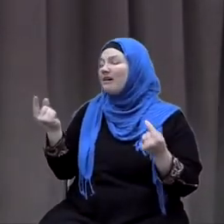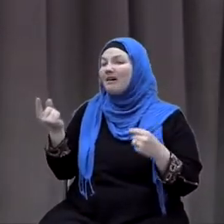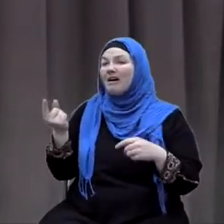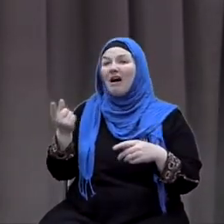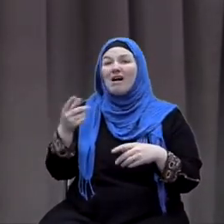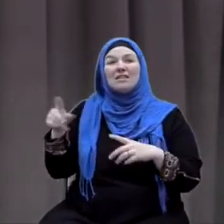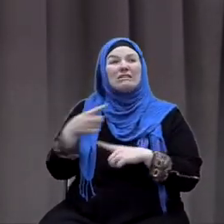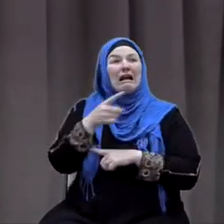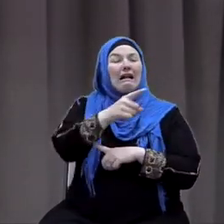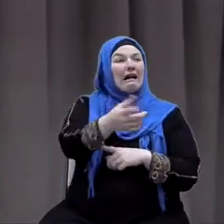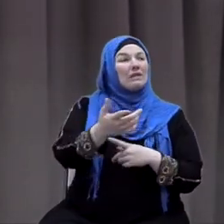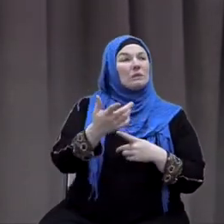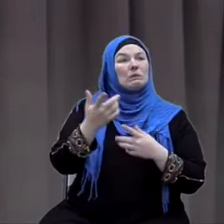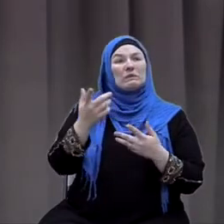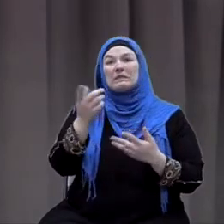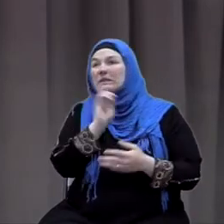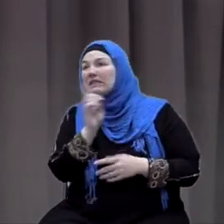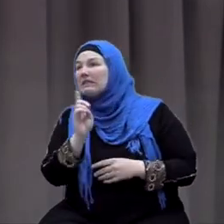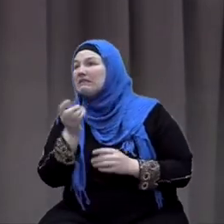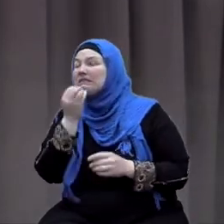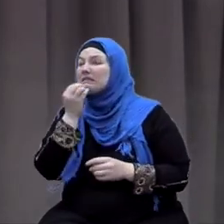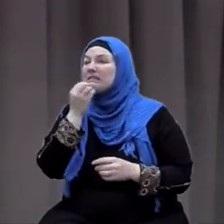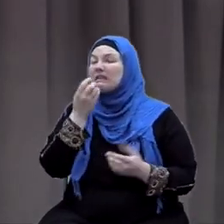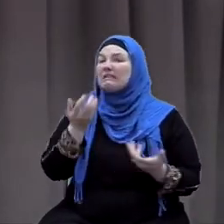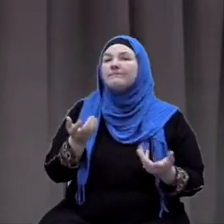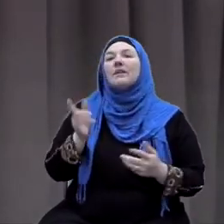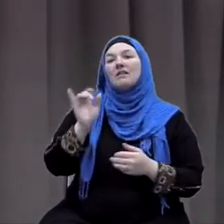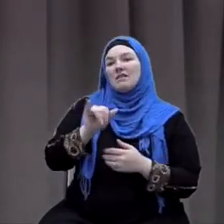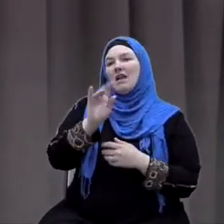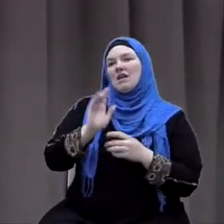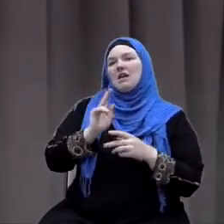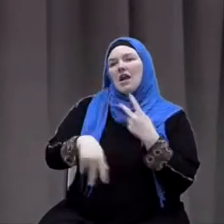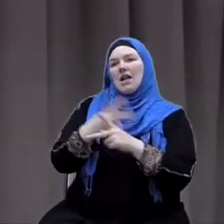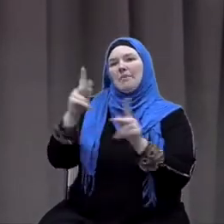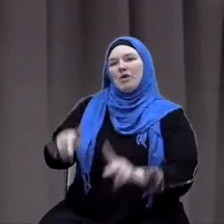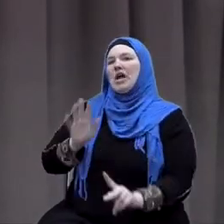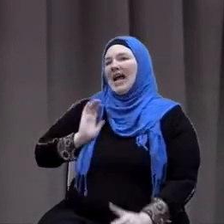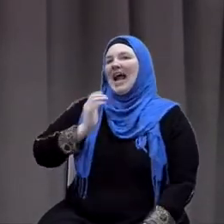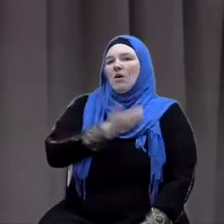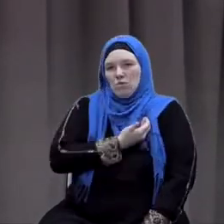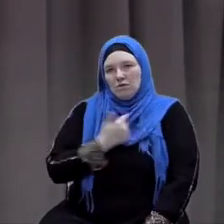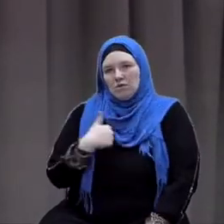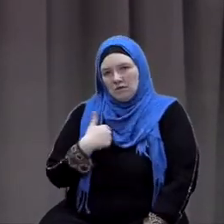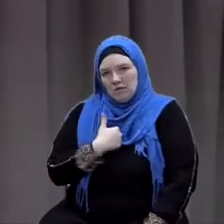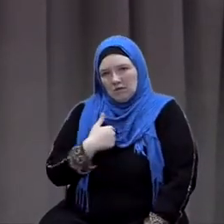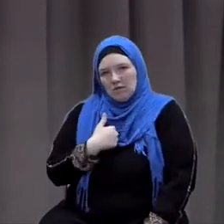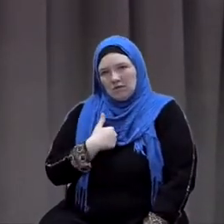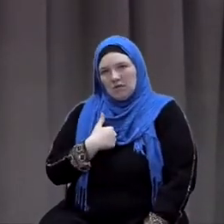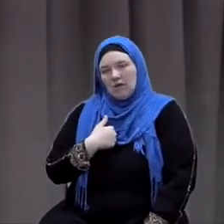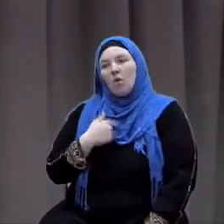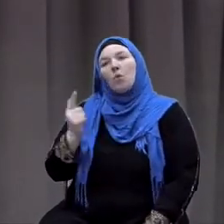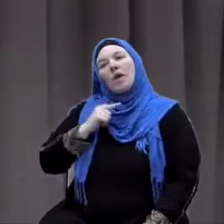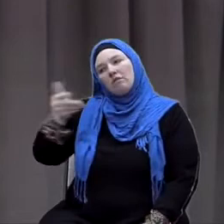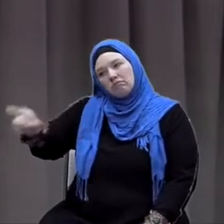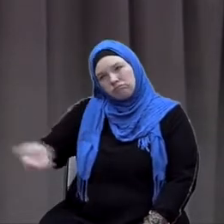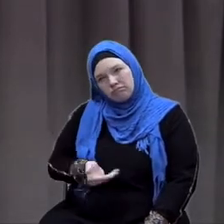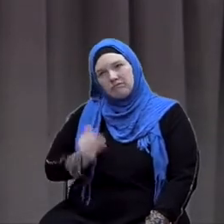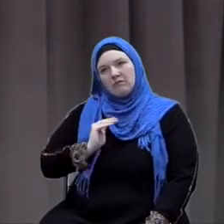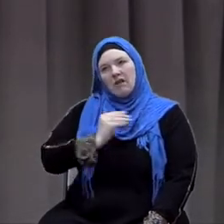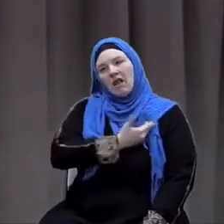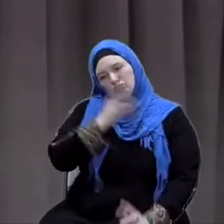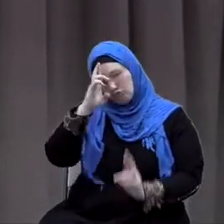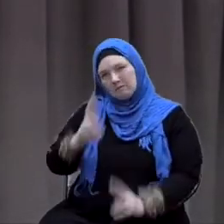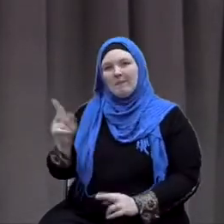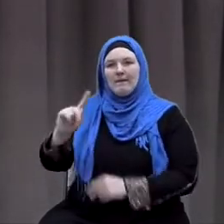night, where to go take his food. Those people are ours to honor and to host and to